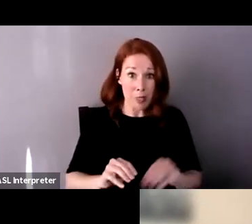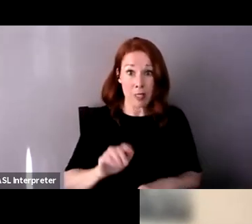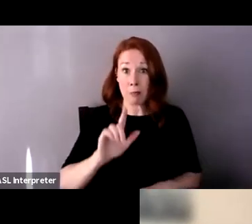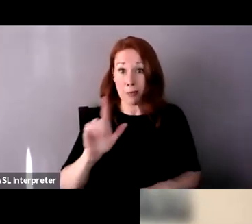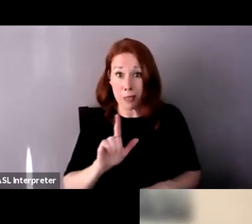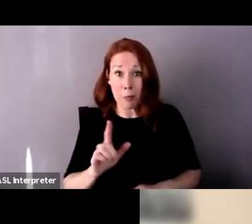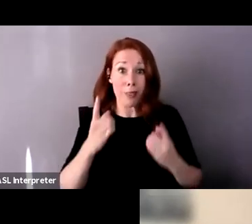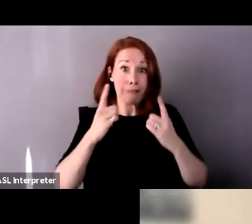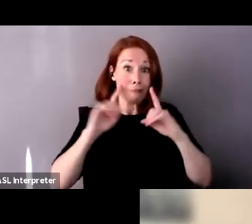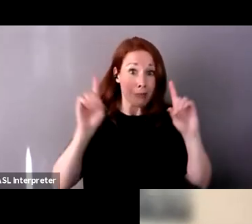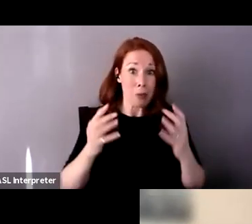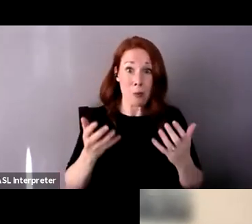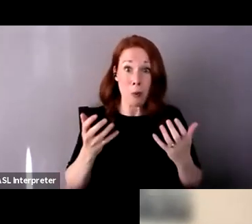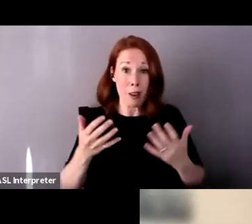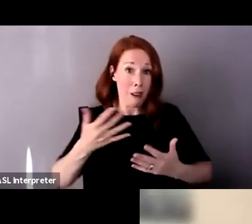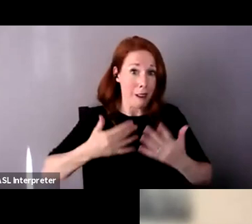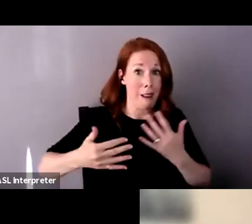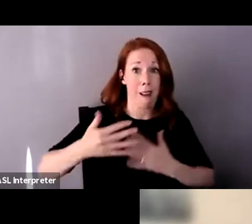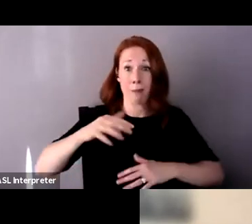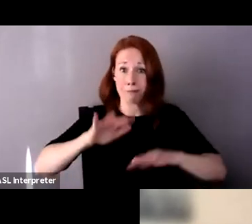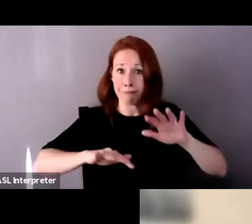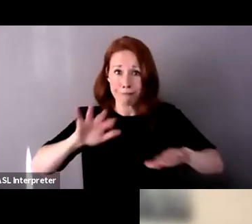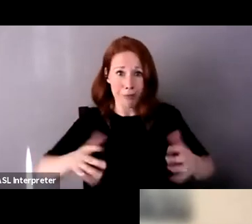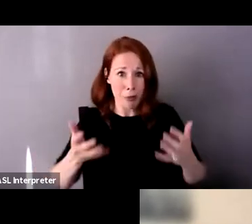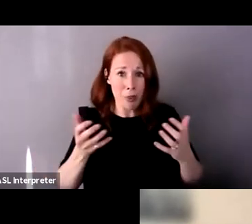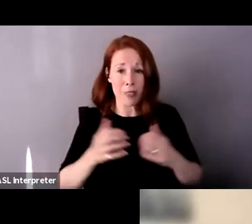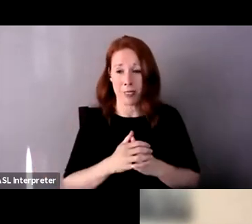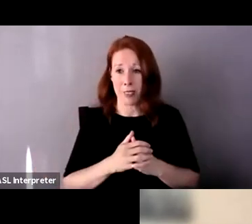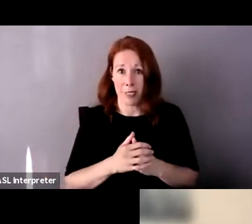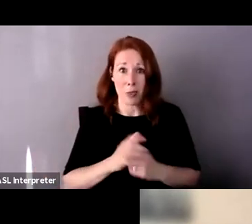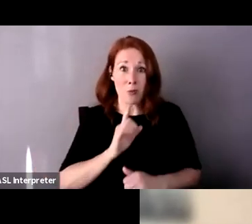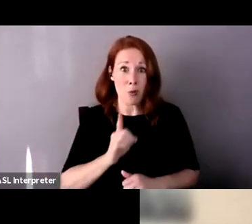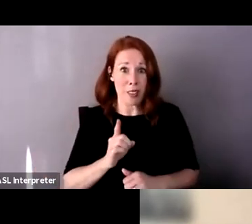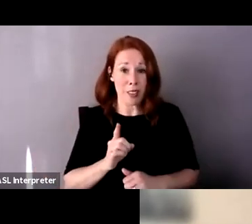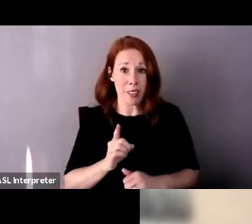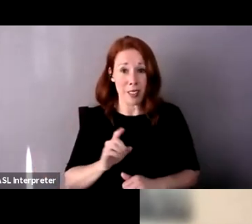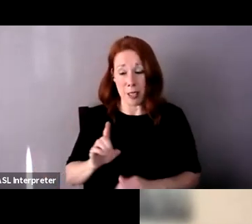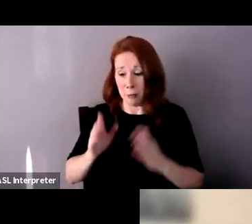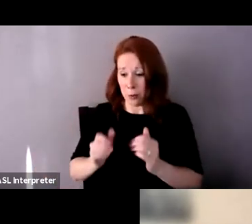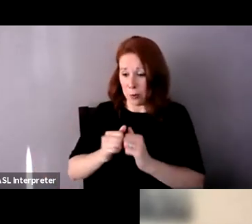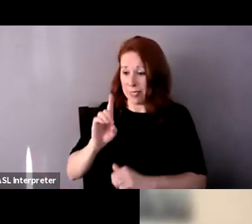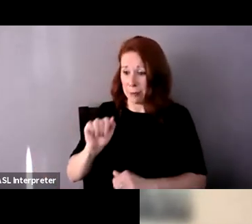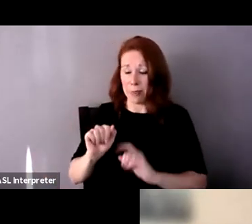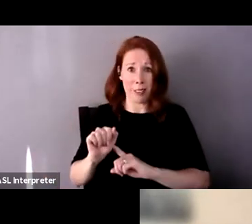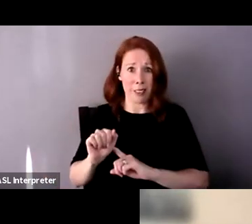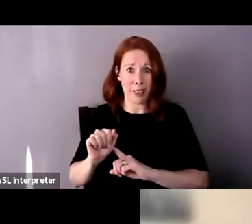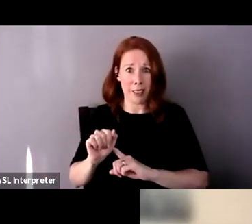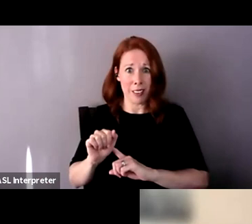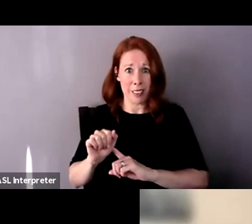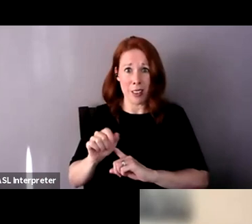be successful, this is a very, you know, sometimes untapped population, and it will really,